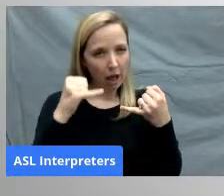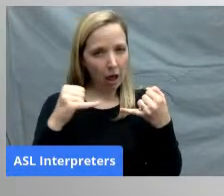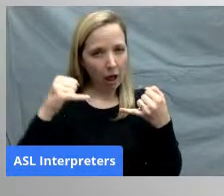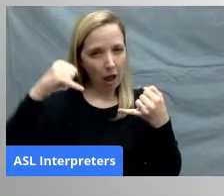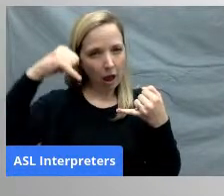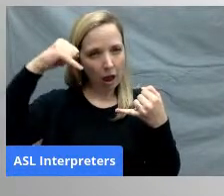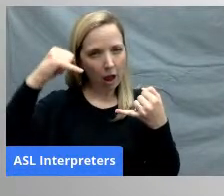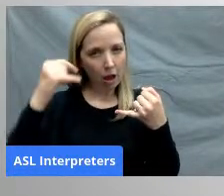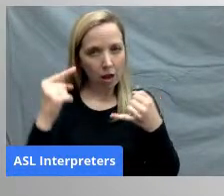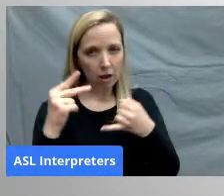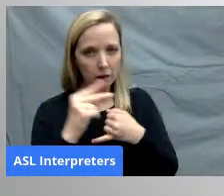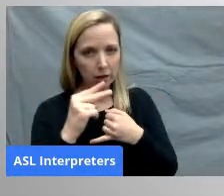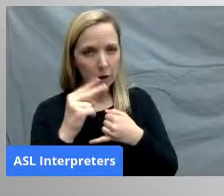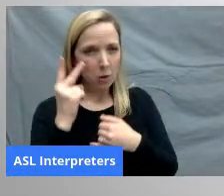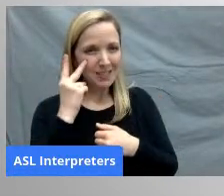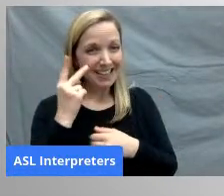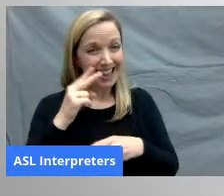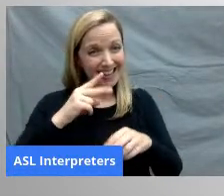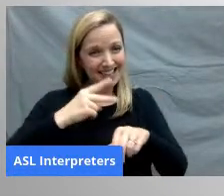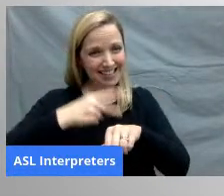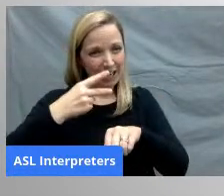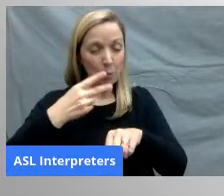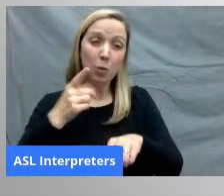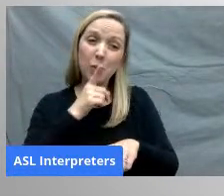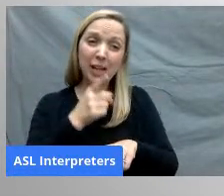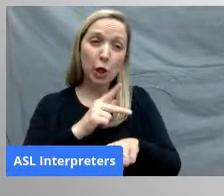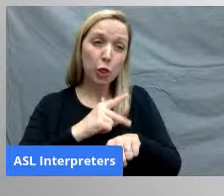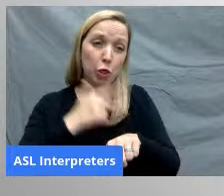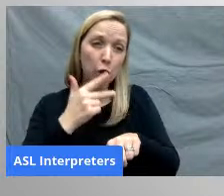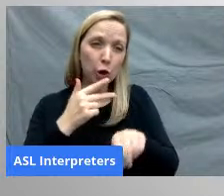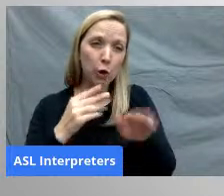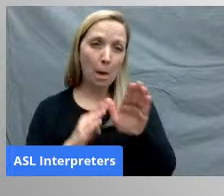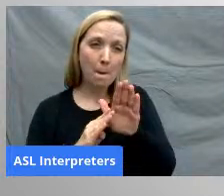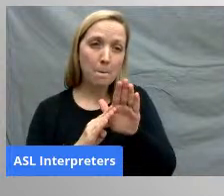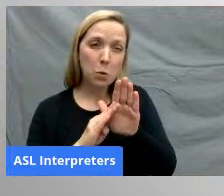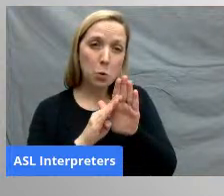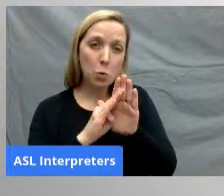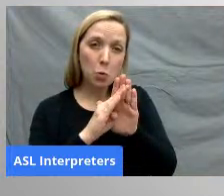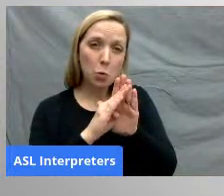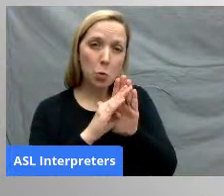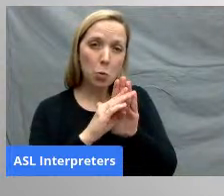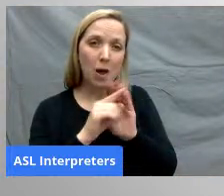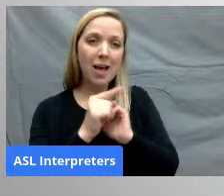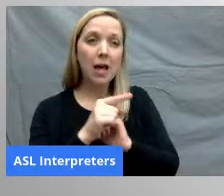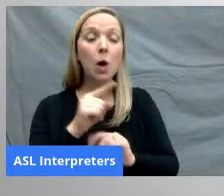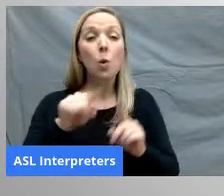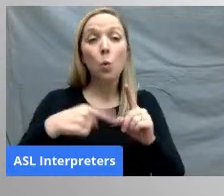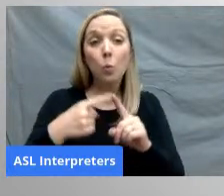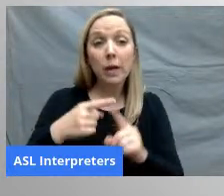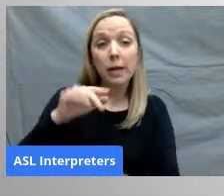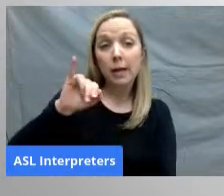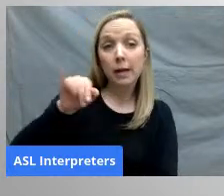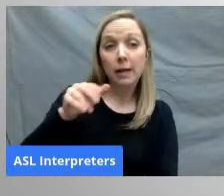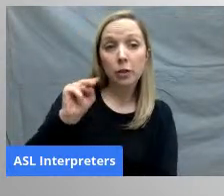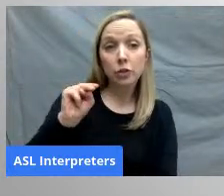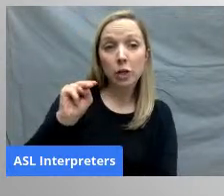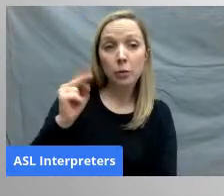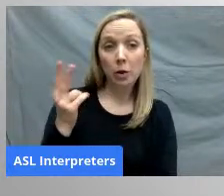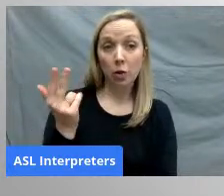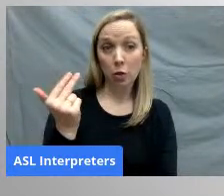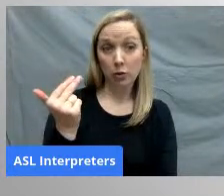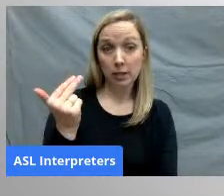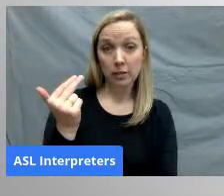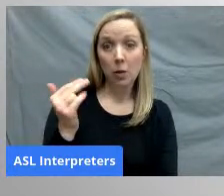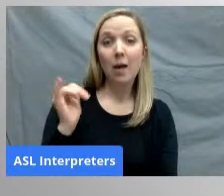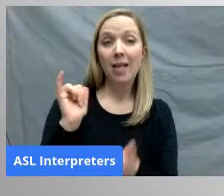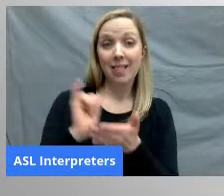second surge that we're seeing, or third surge, right there exactly, is January 13th. These are our cases per